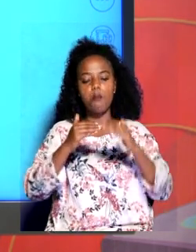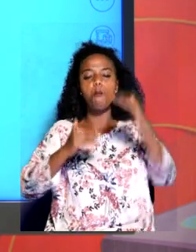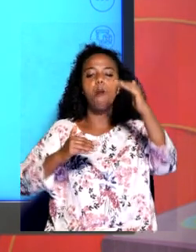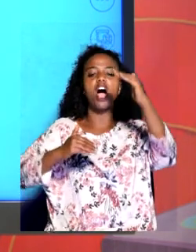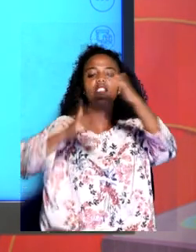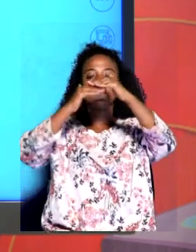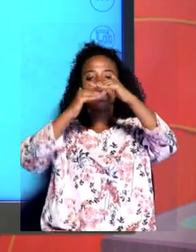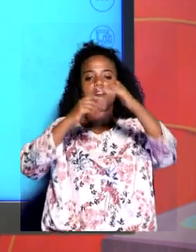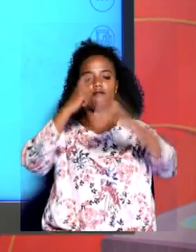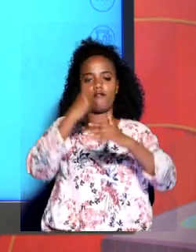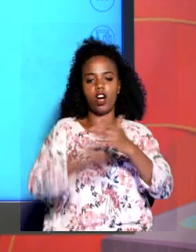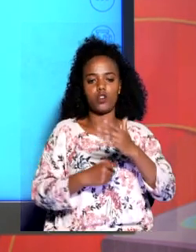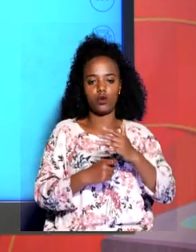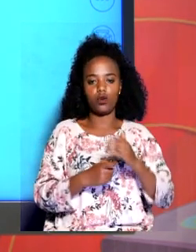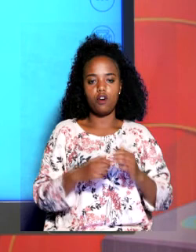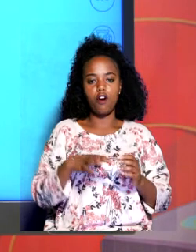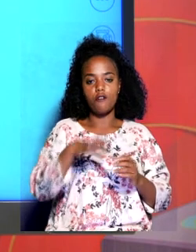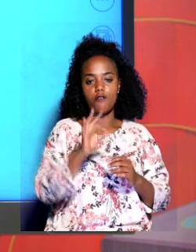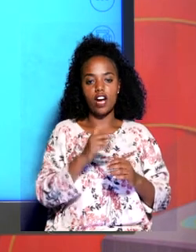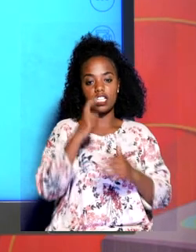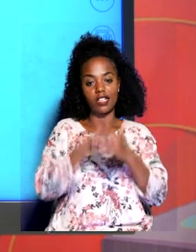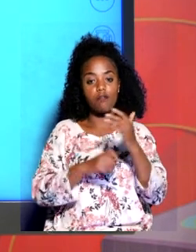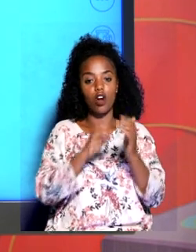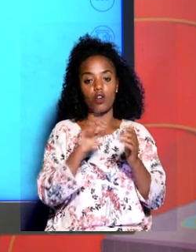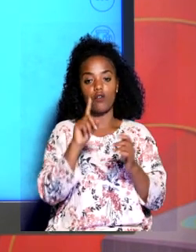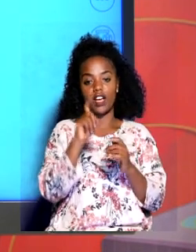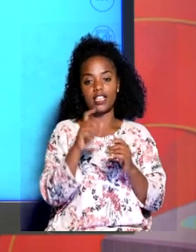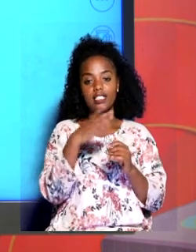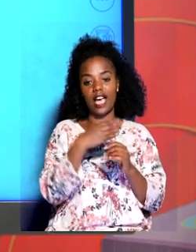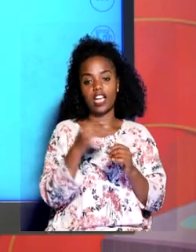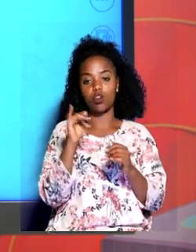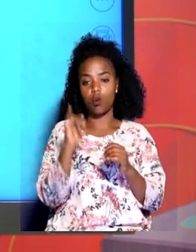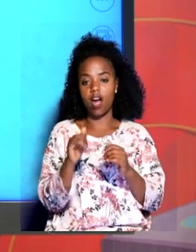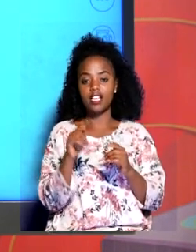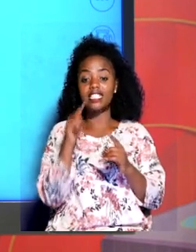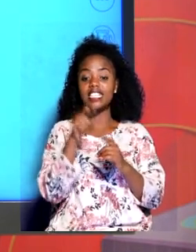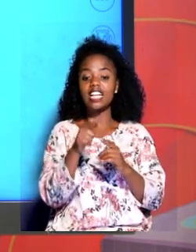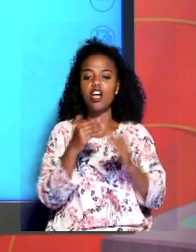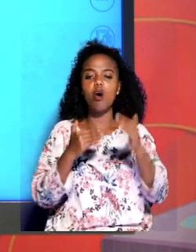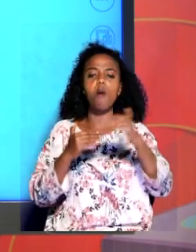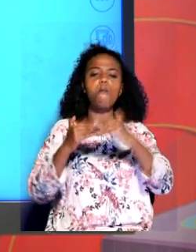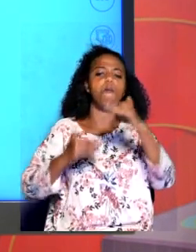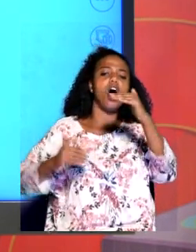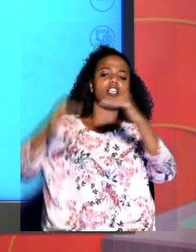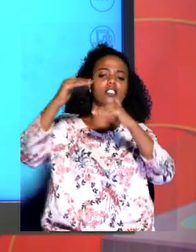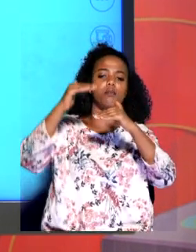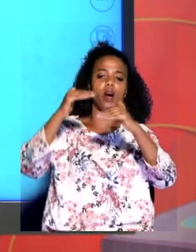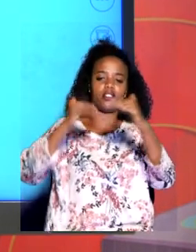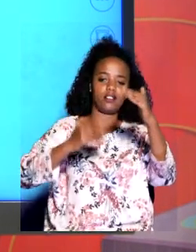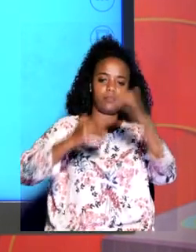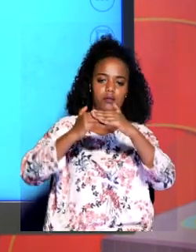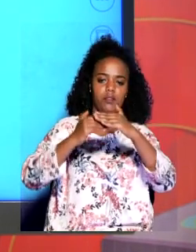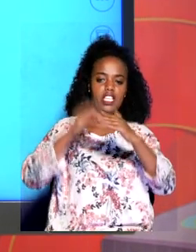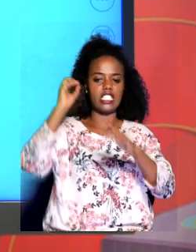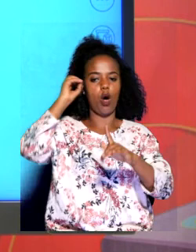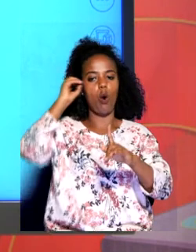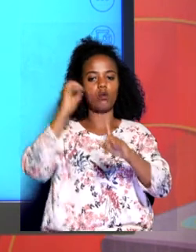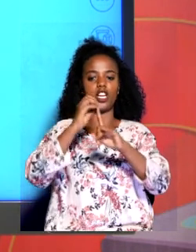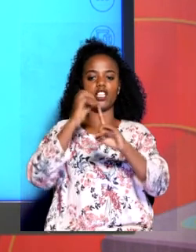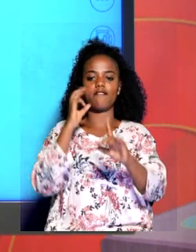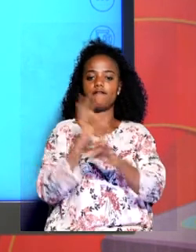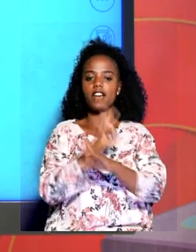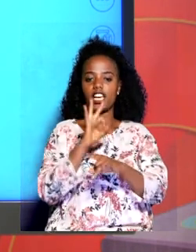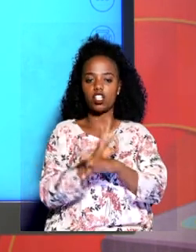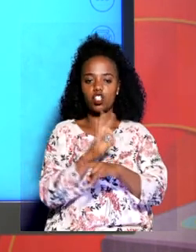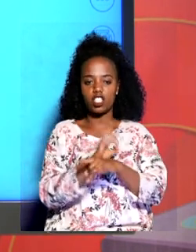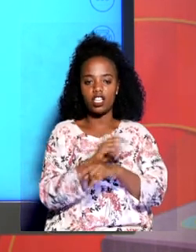one. Here it says, find the value of x and y that maximize the objective function z